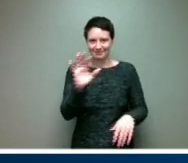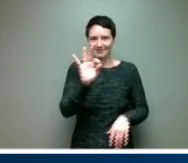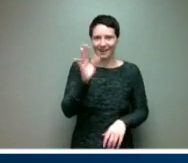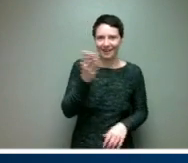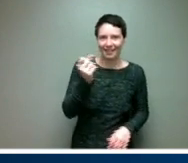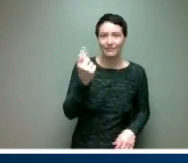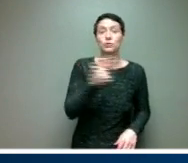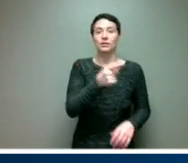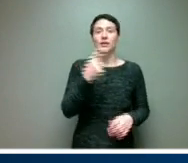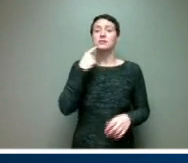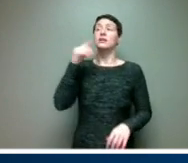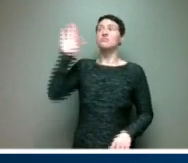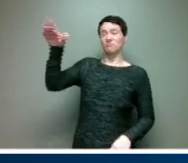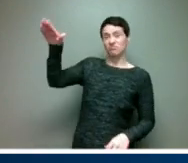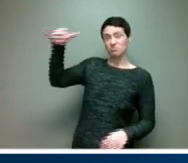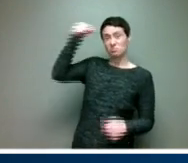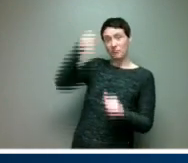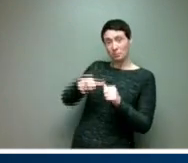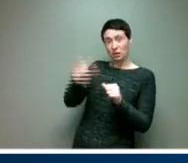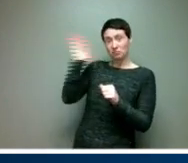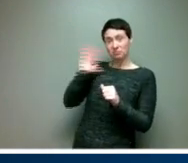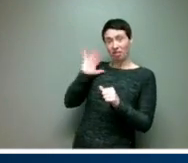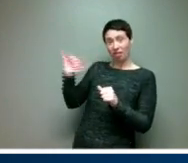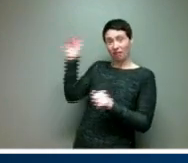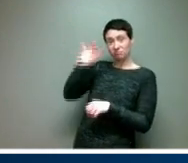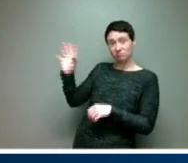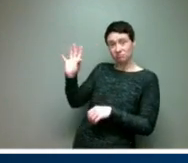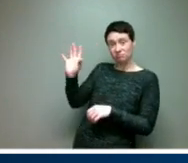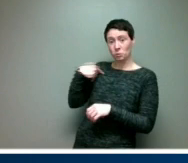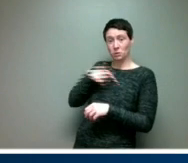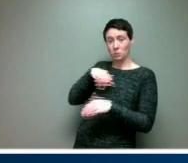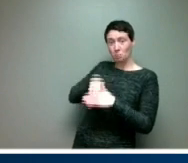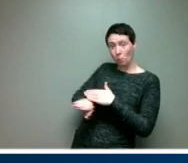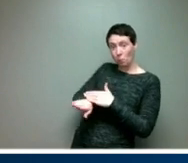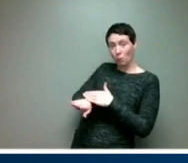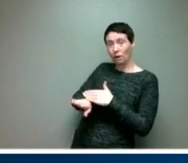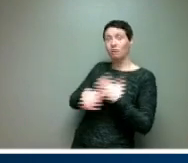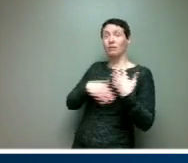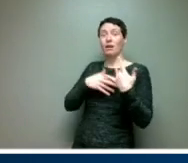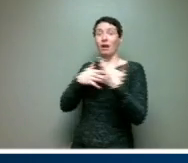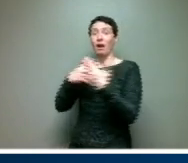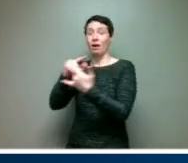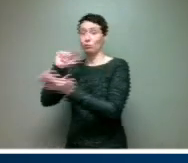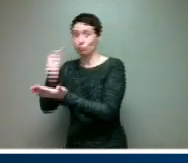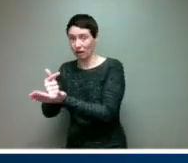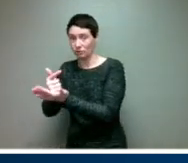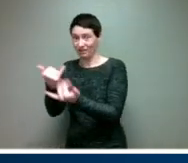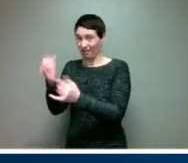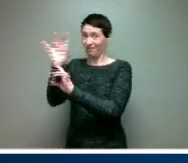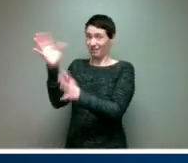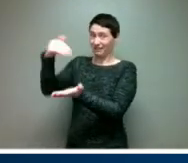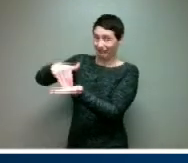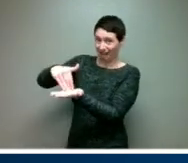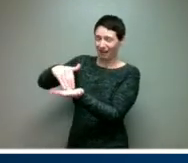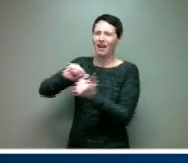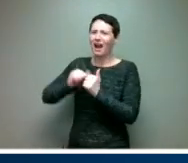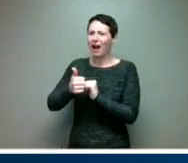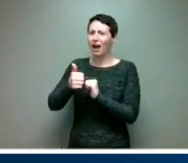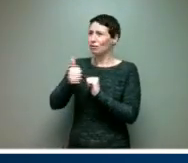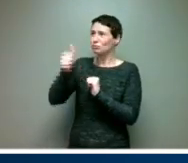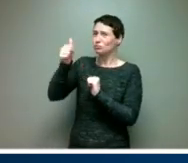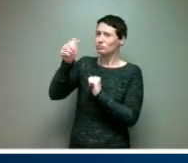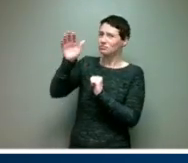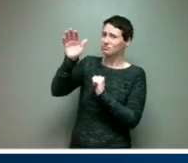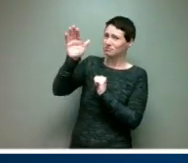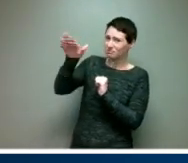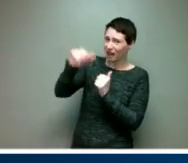and now what's happening, and how can we make sure that we don't forget about that? And we said to them, we won't.